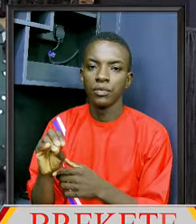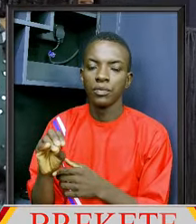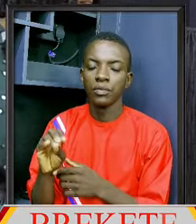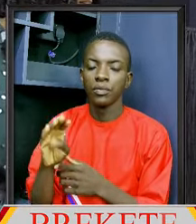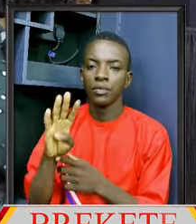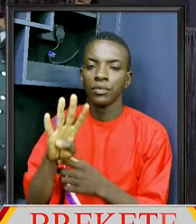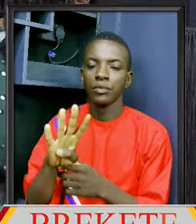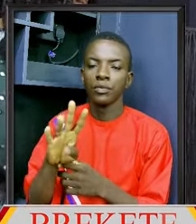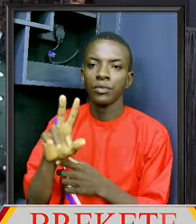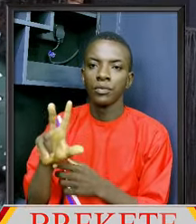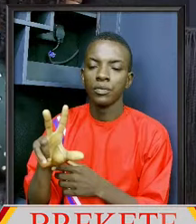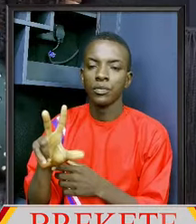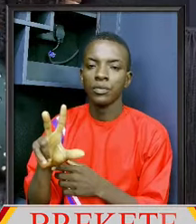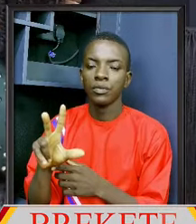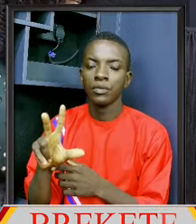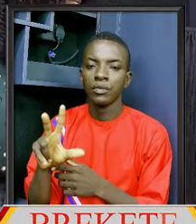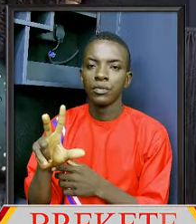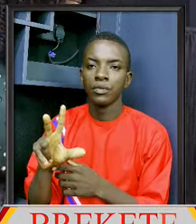43